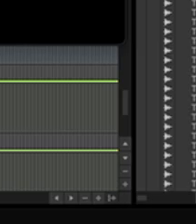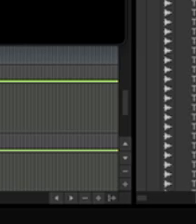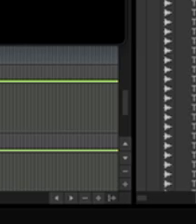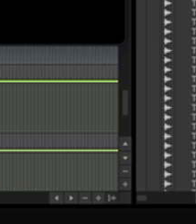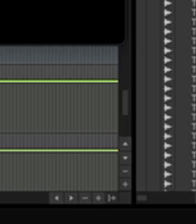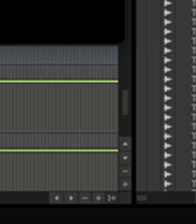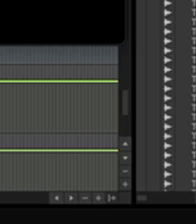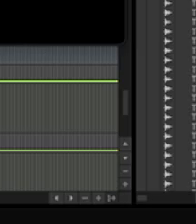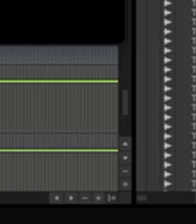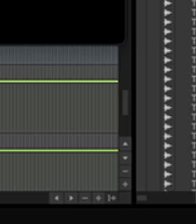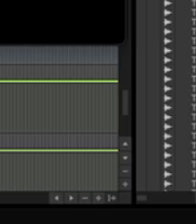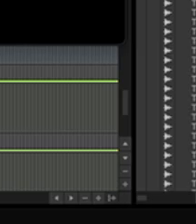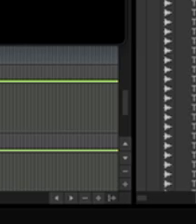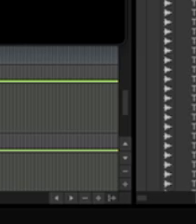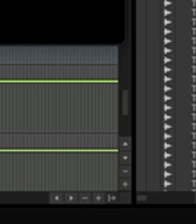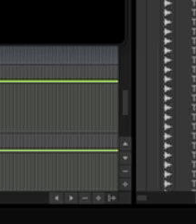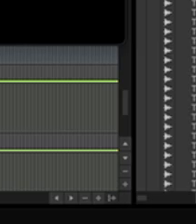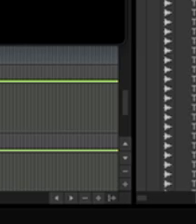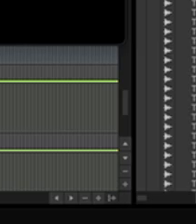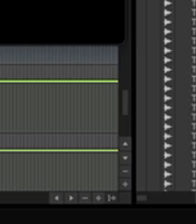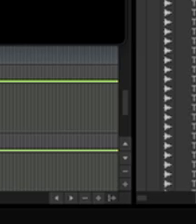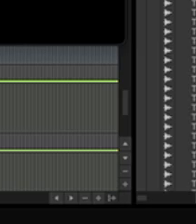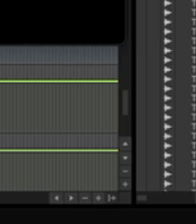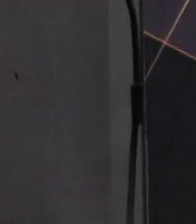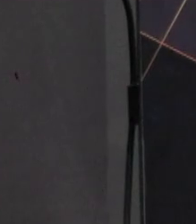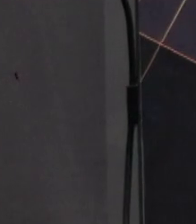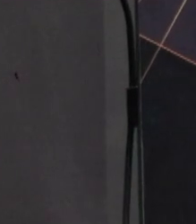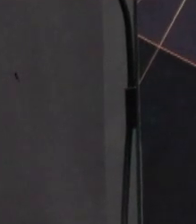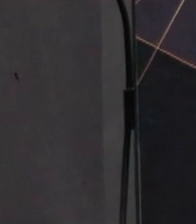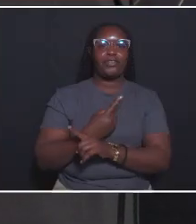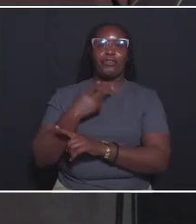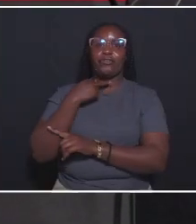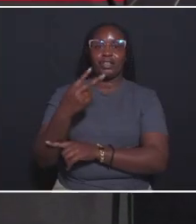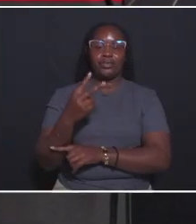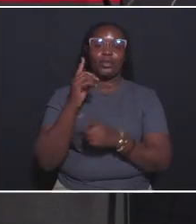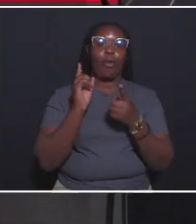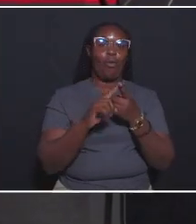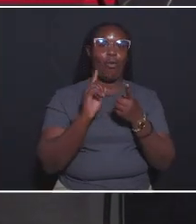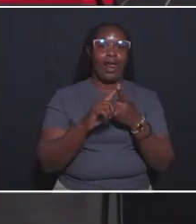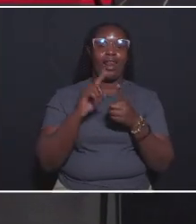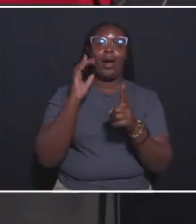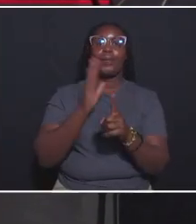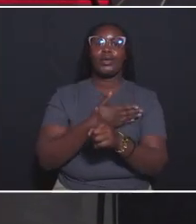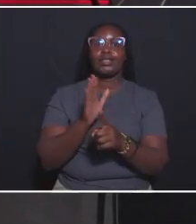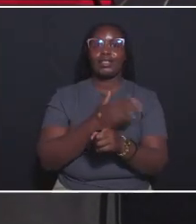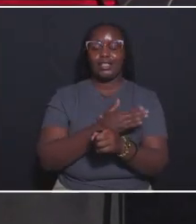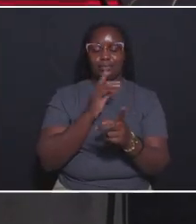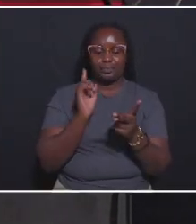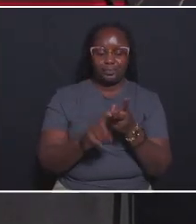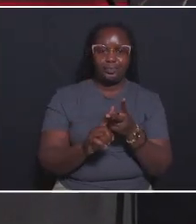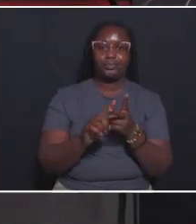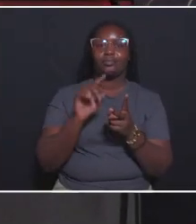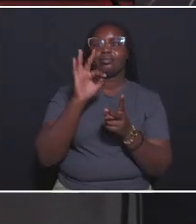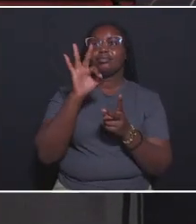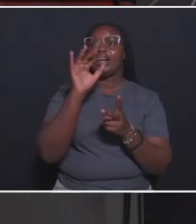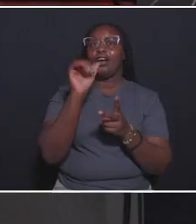So we are adding layers and layers. So we started with music. The second thing was Foley. The